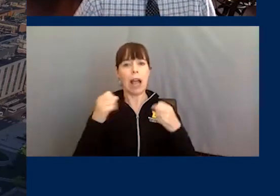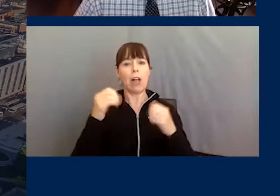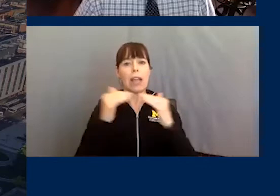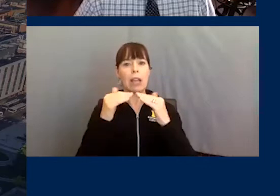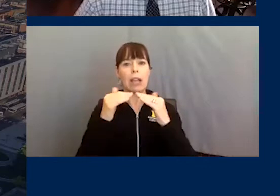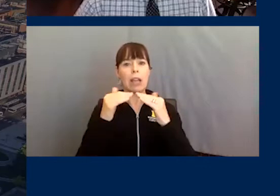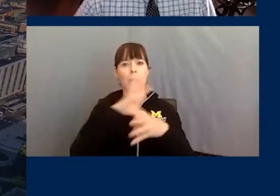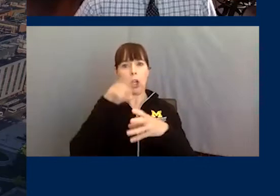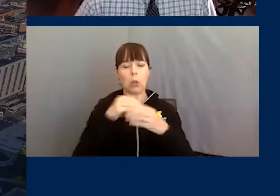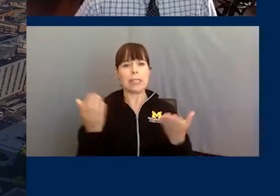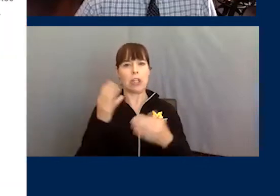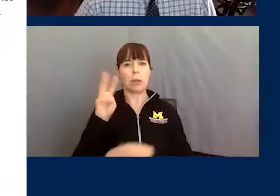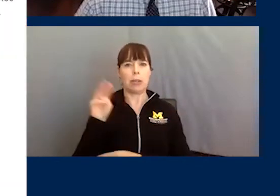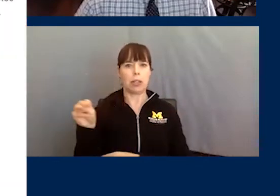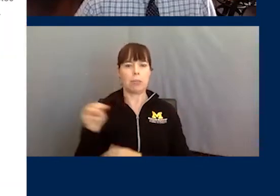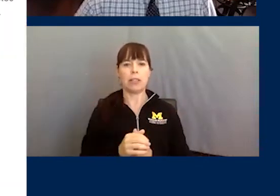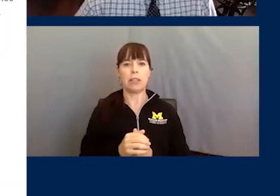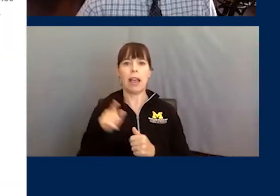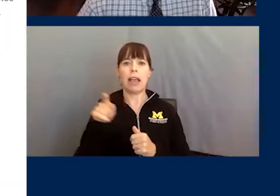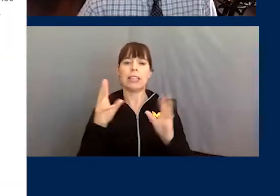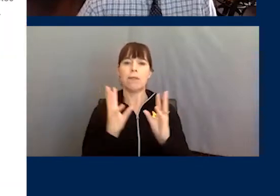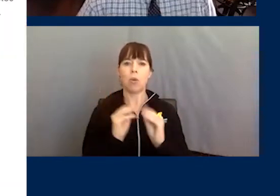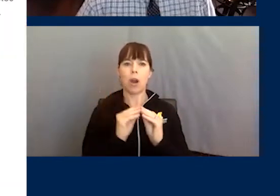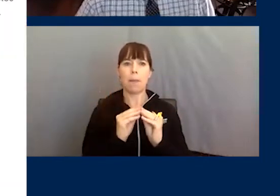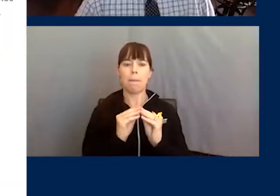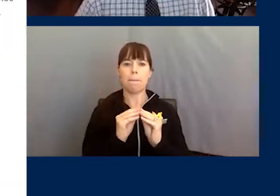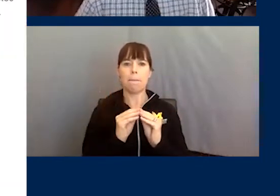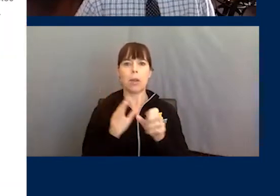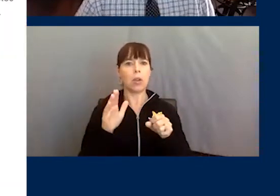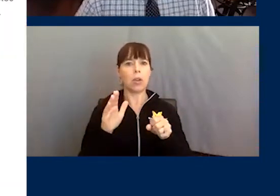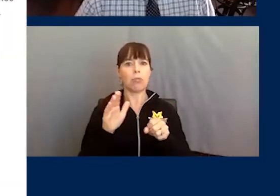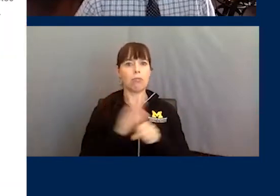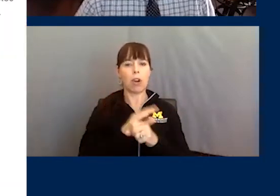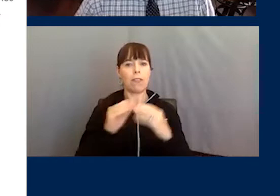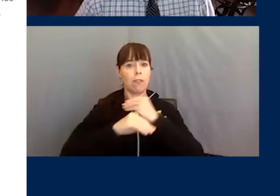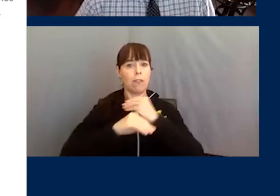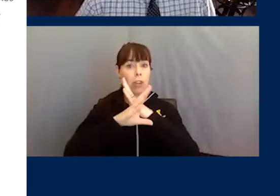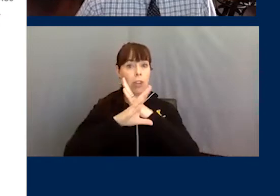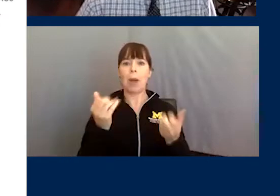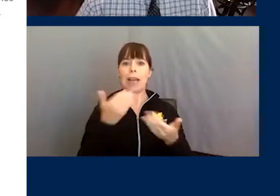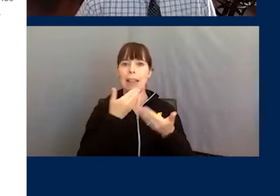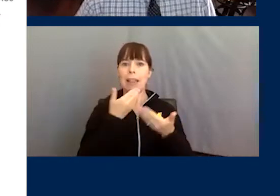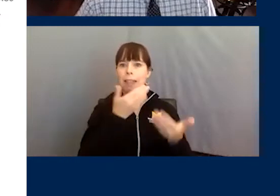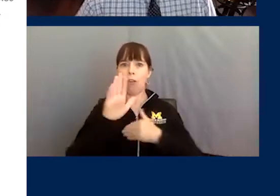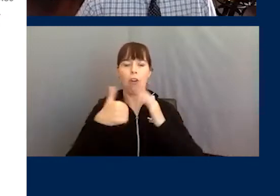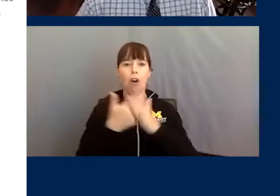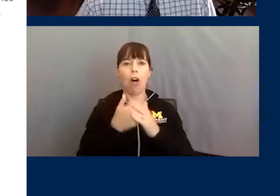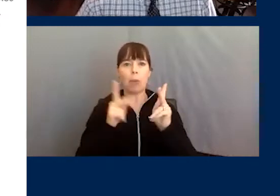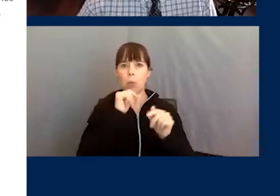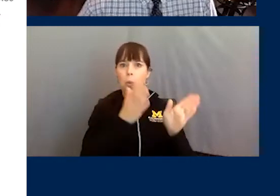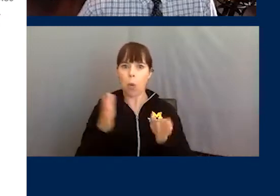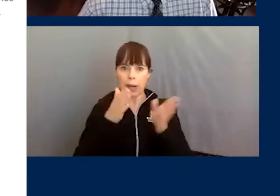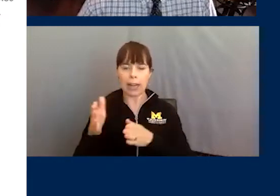here at Michigan Medicine. This forum is completely virtual, and I want to thank all the organizers and all